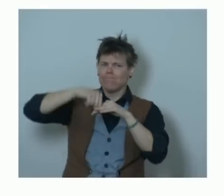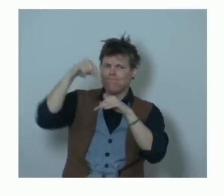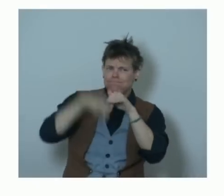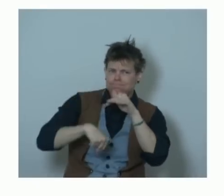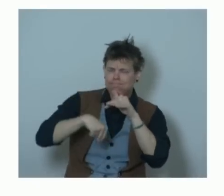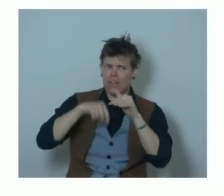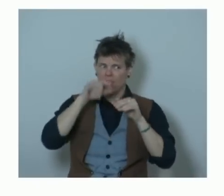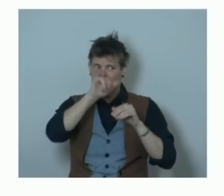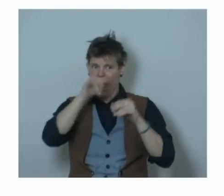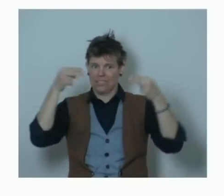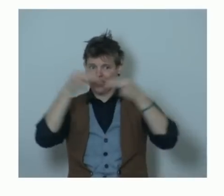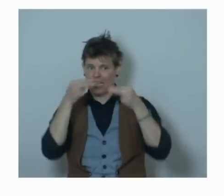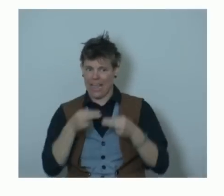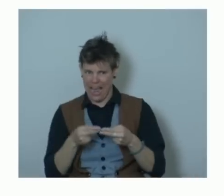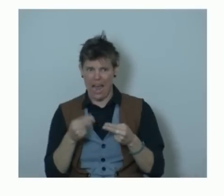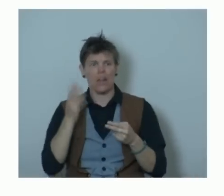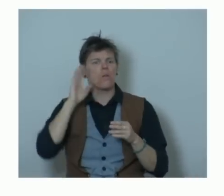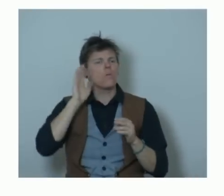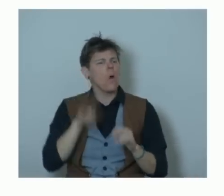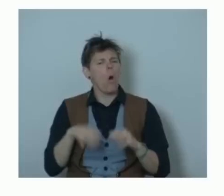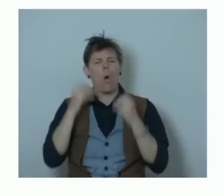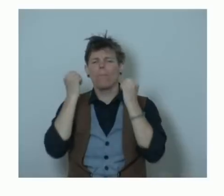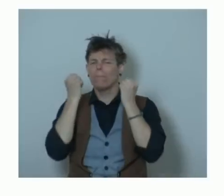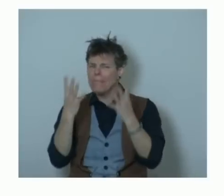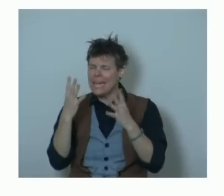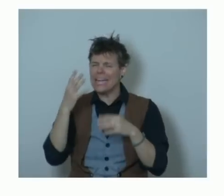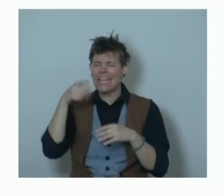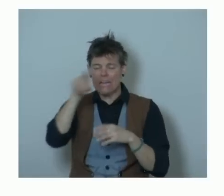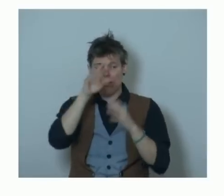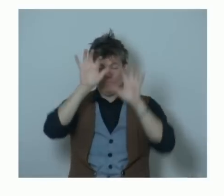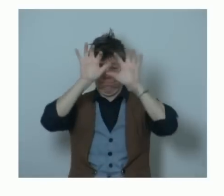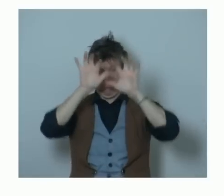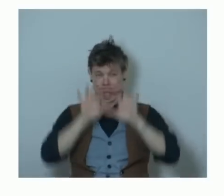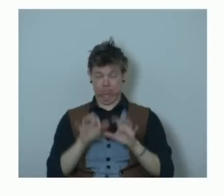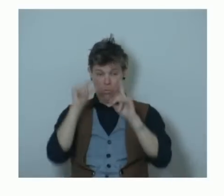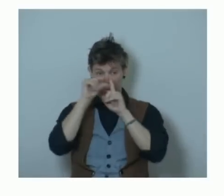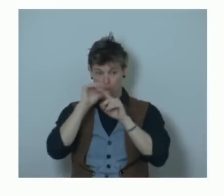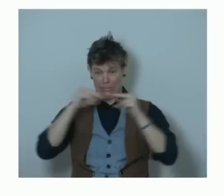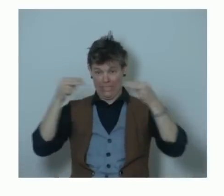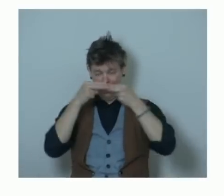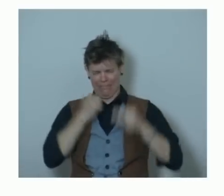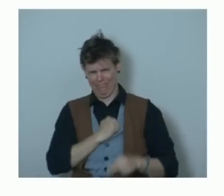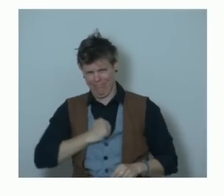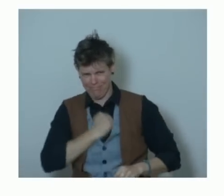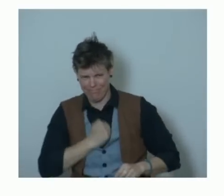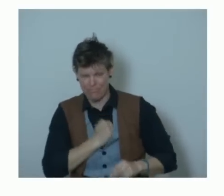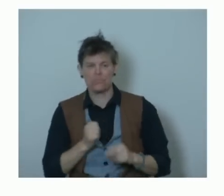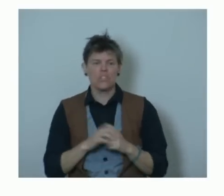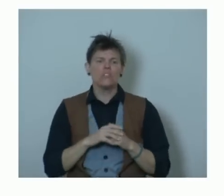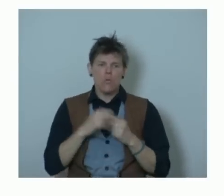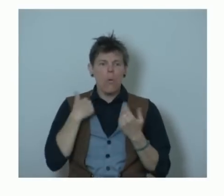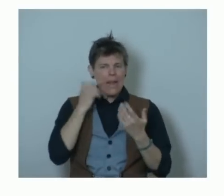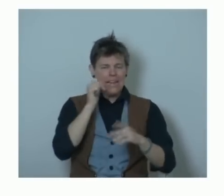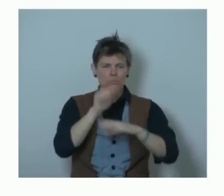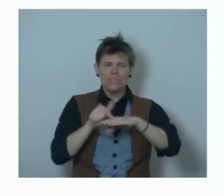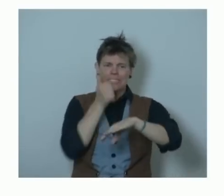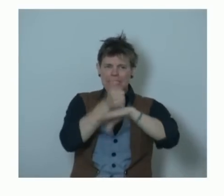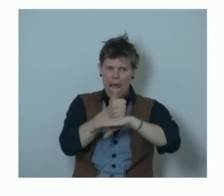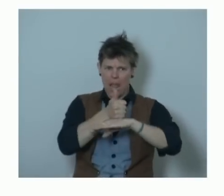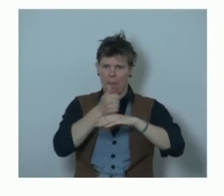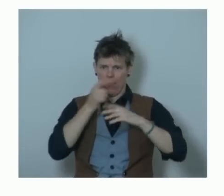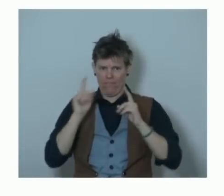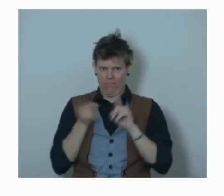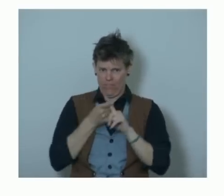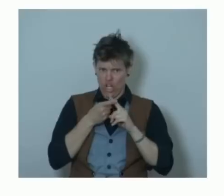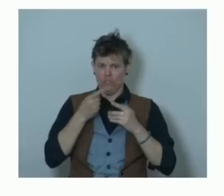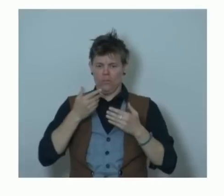just apologize in advance. But you can see here that there are a number of things that we really have to have in place to move forward